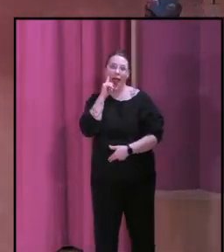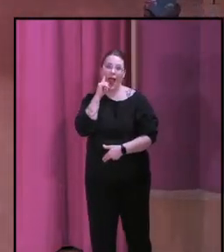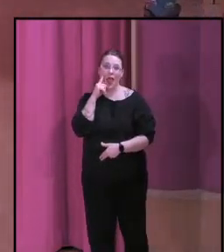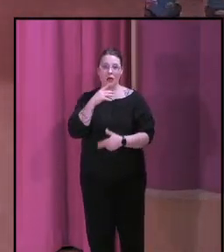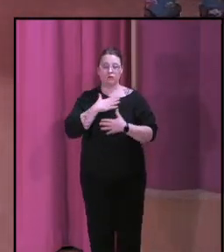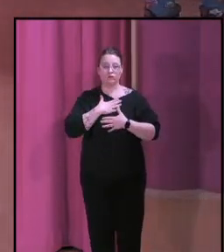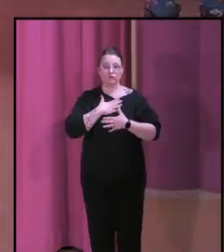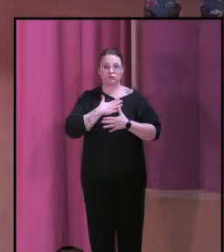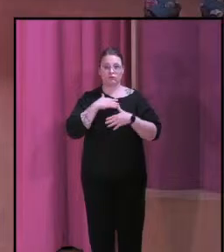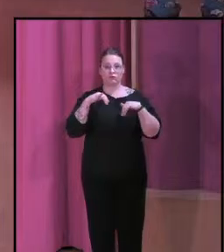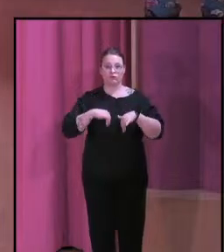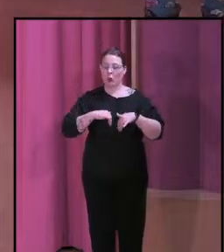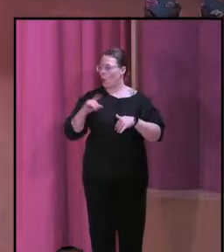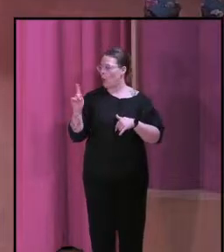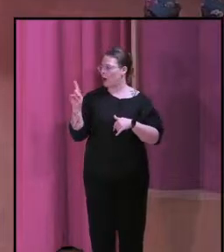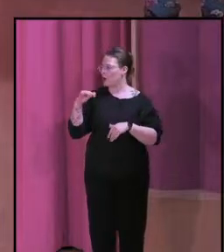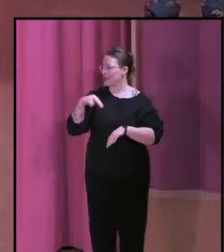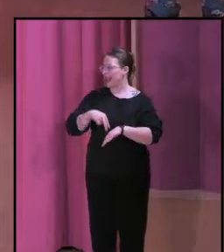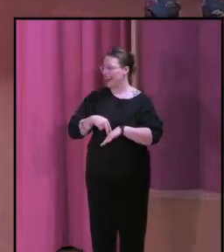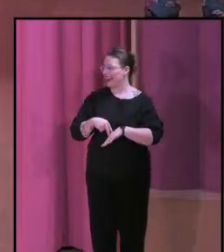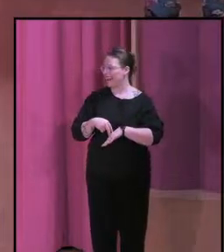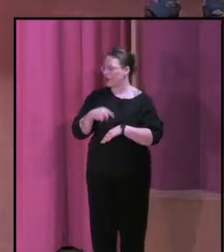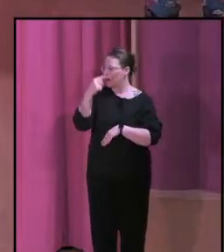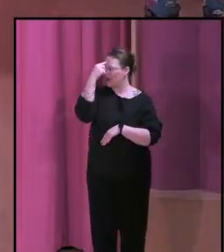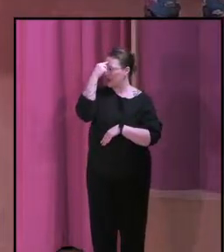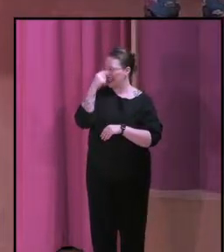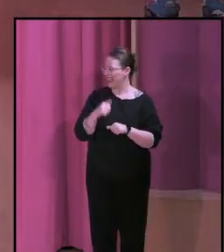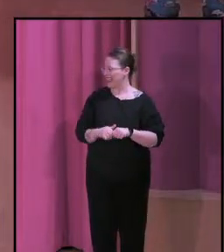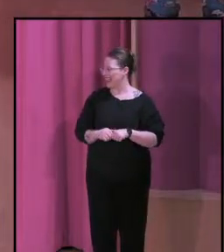guess where you get to stand?